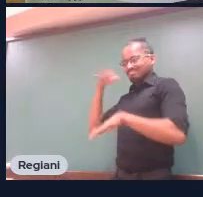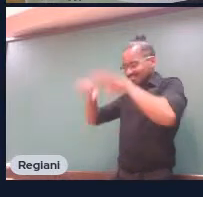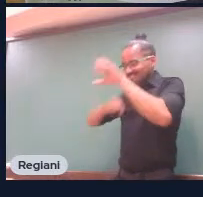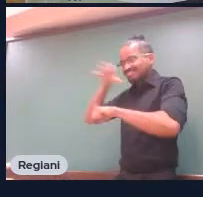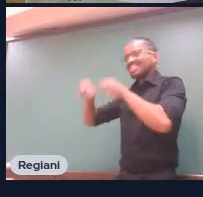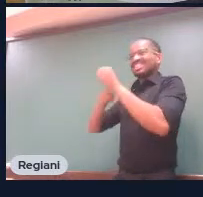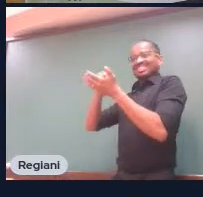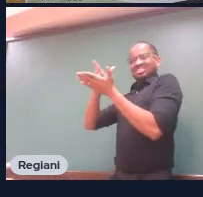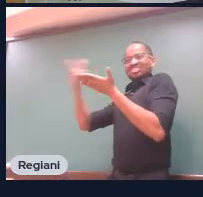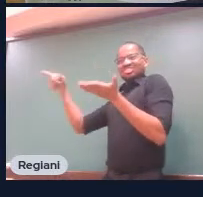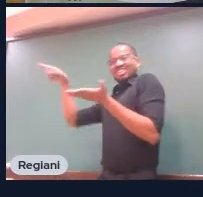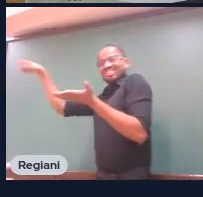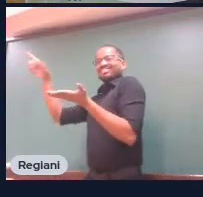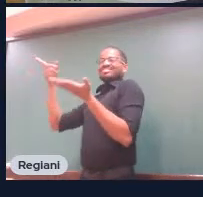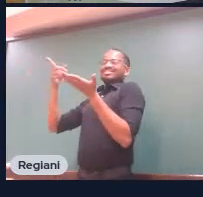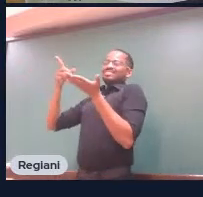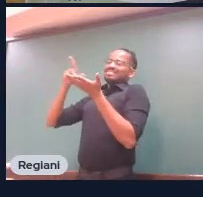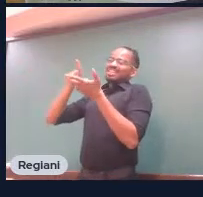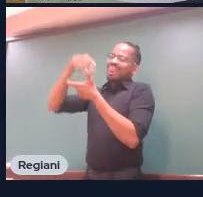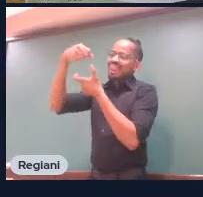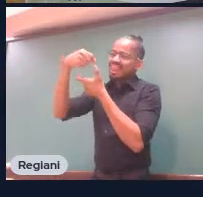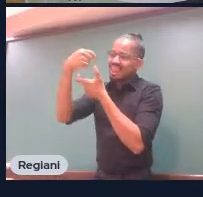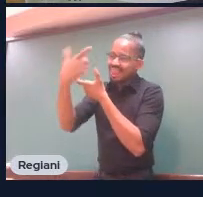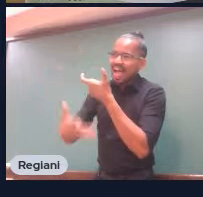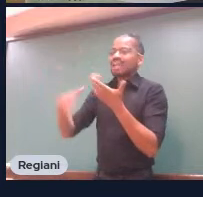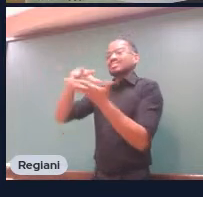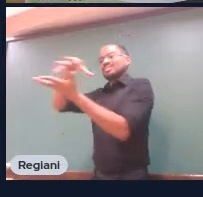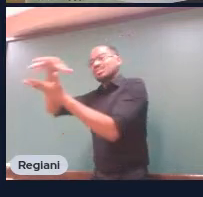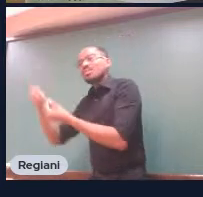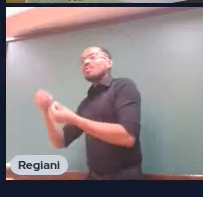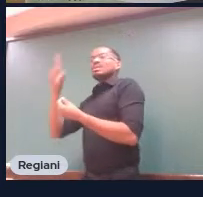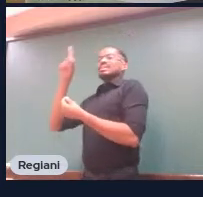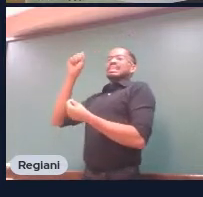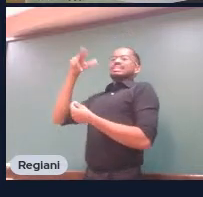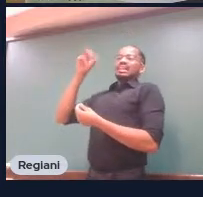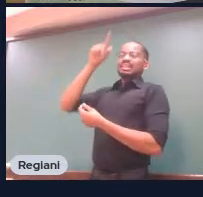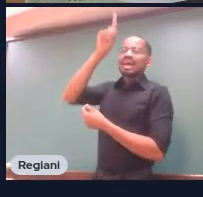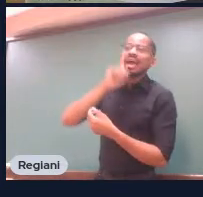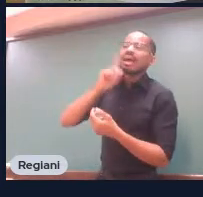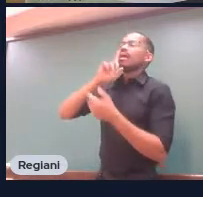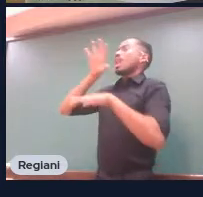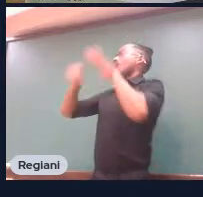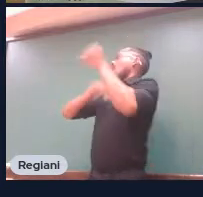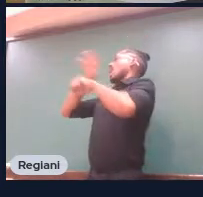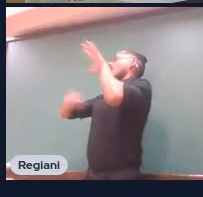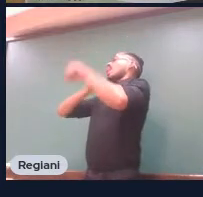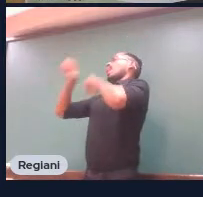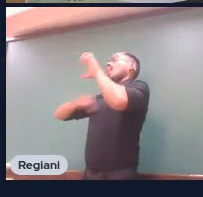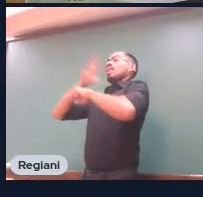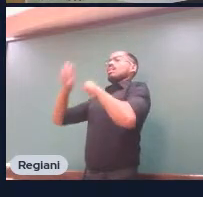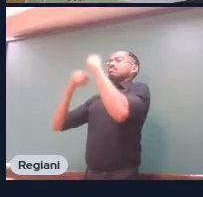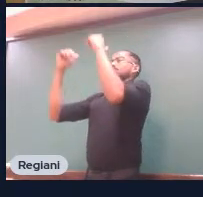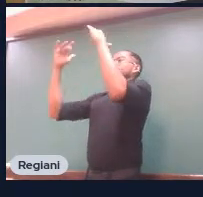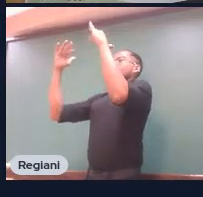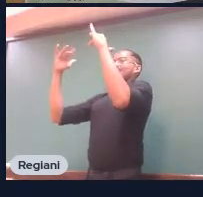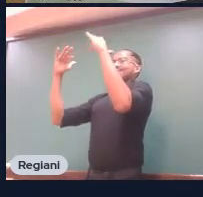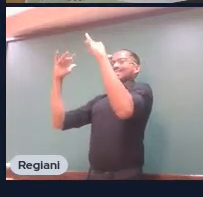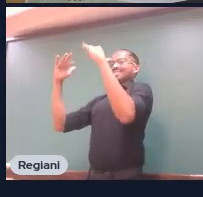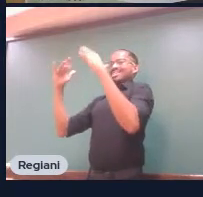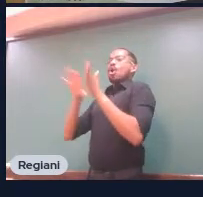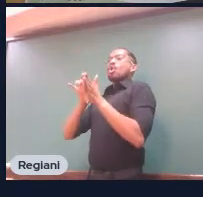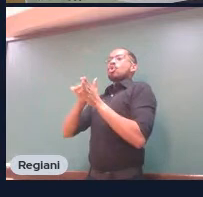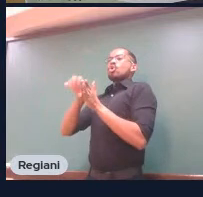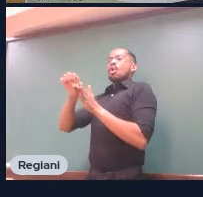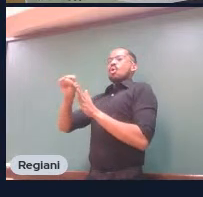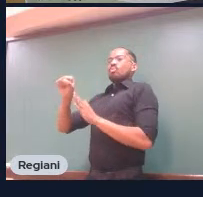IGL, Lexicos, and Lexicographica. You can click on these links and go to it, they are live. And here is an ID, the